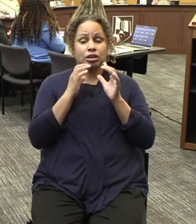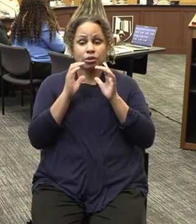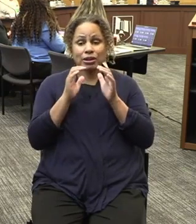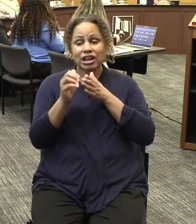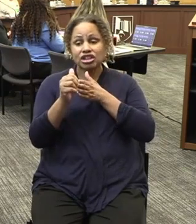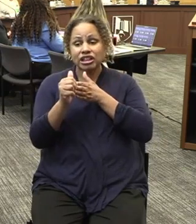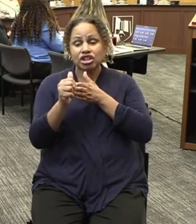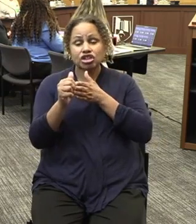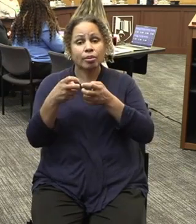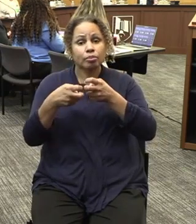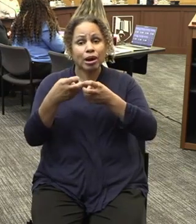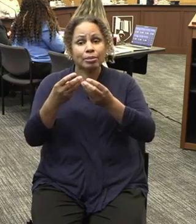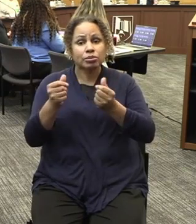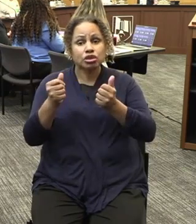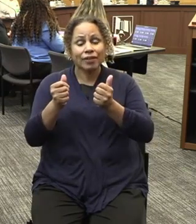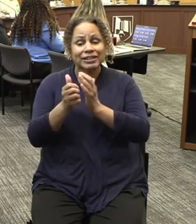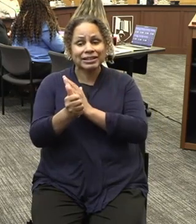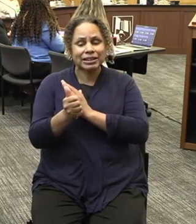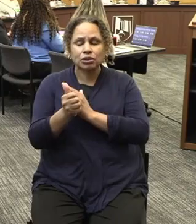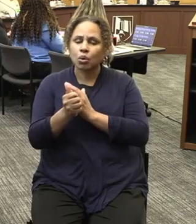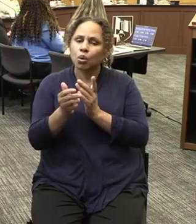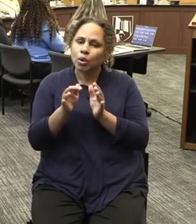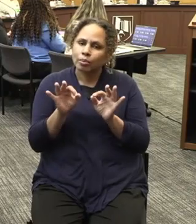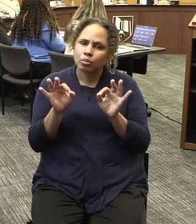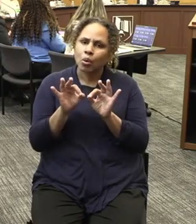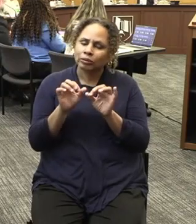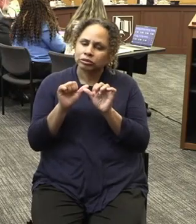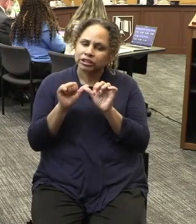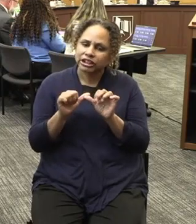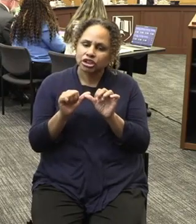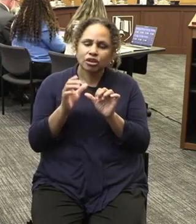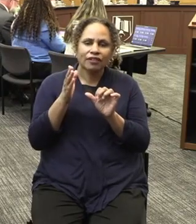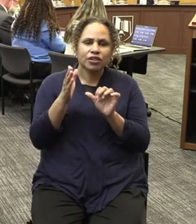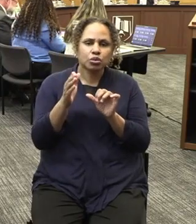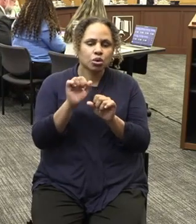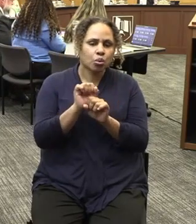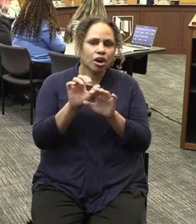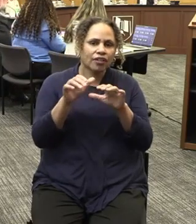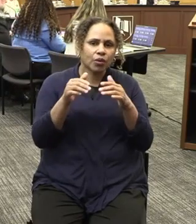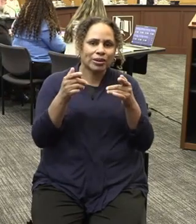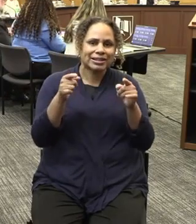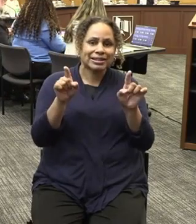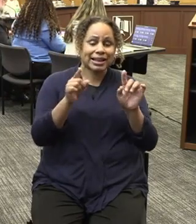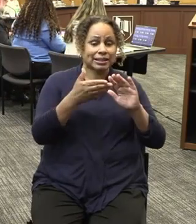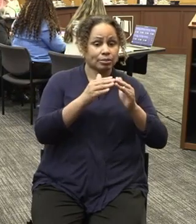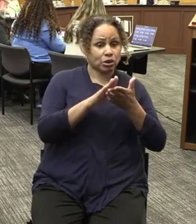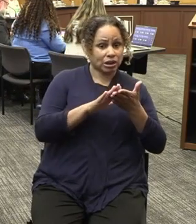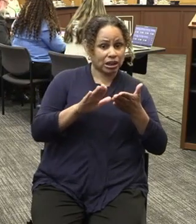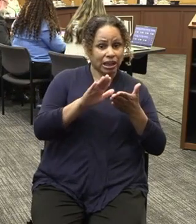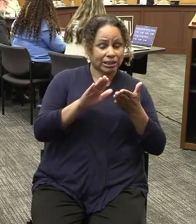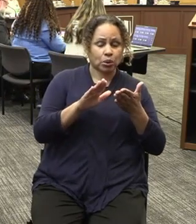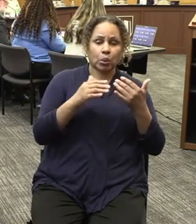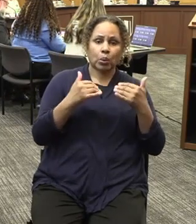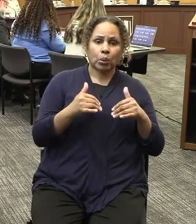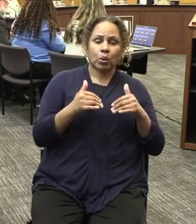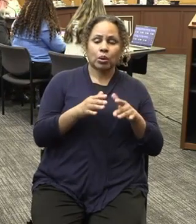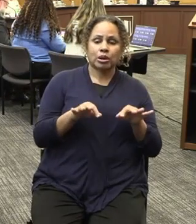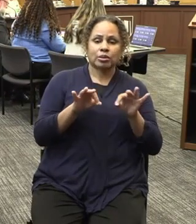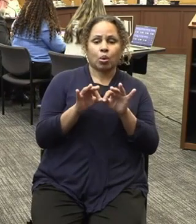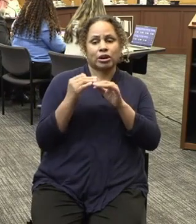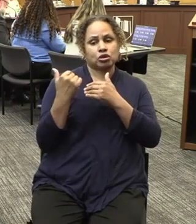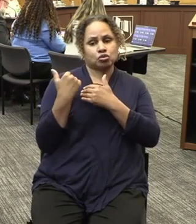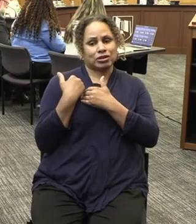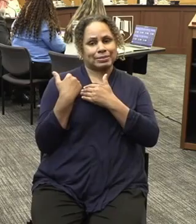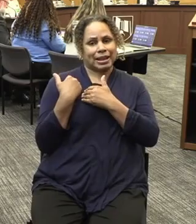will remain essential for future workforce success. Community colleges have an important